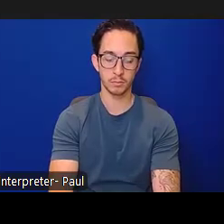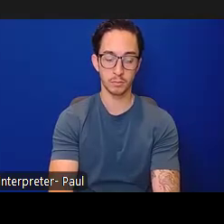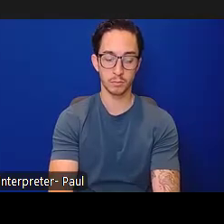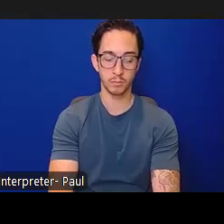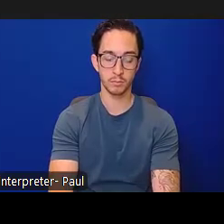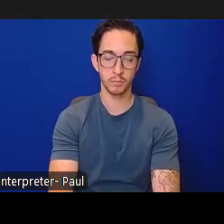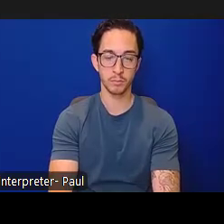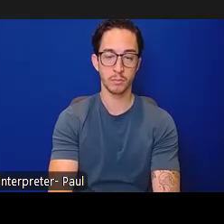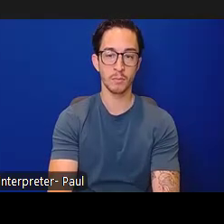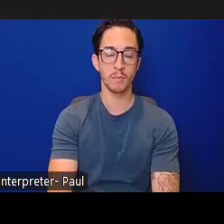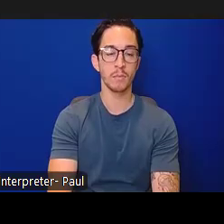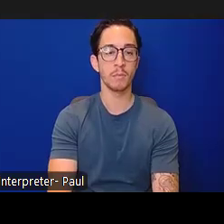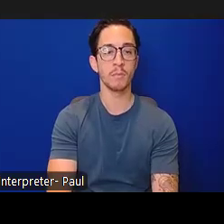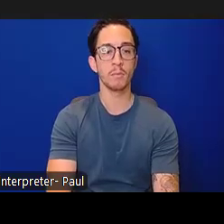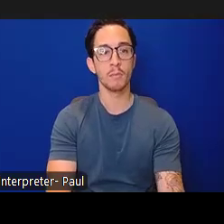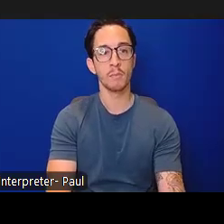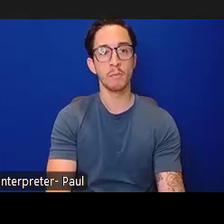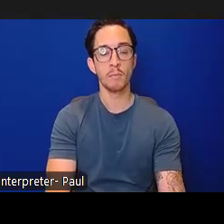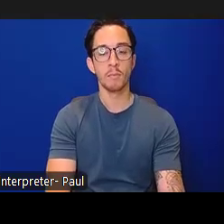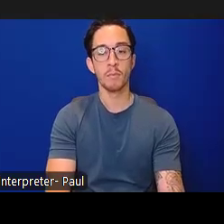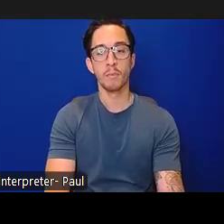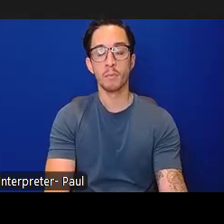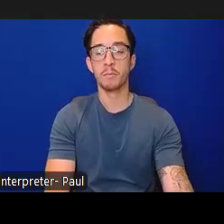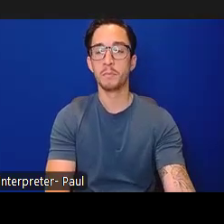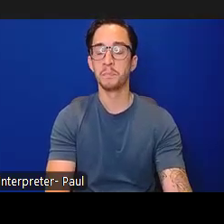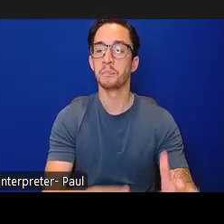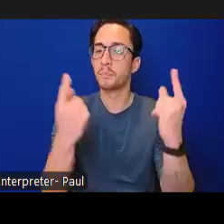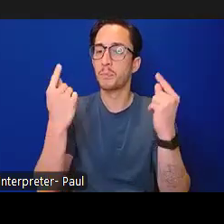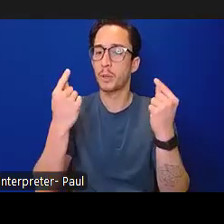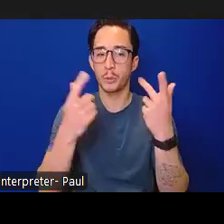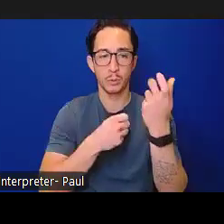What are some things you would do to support this survivor?